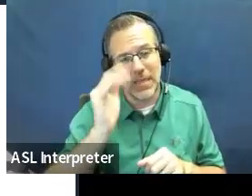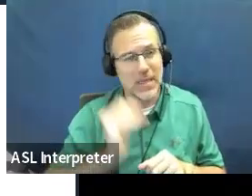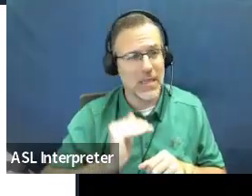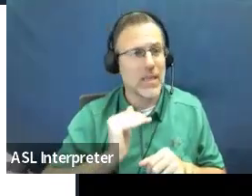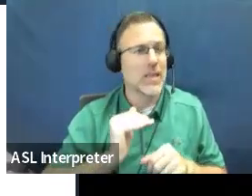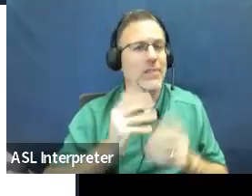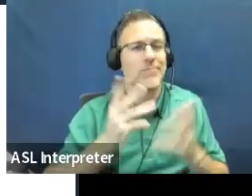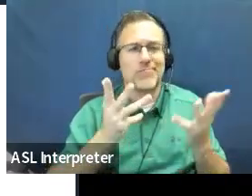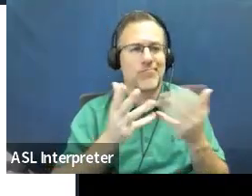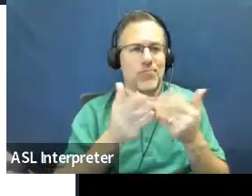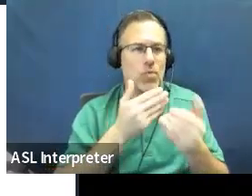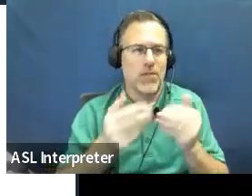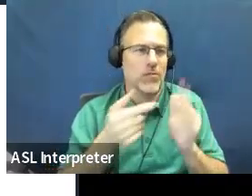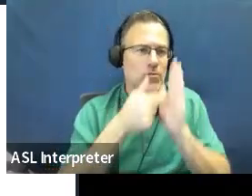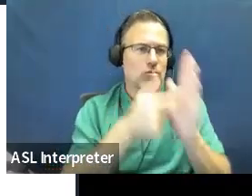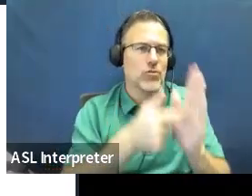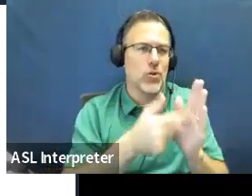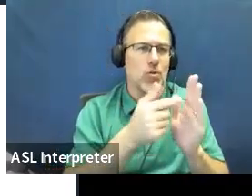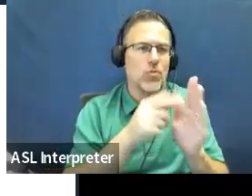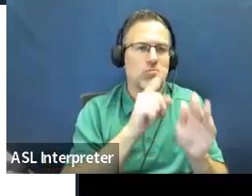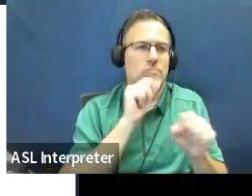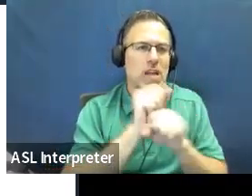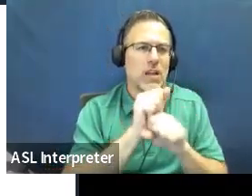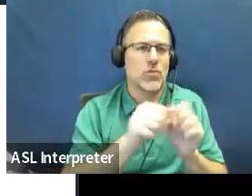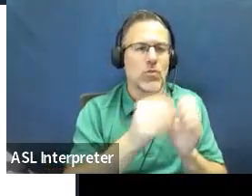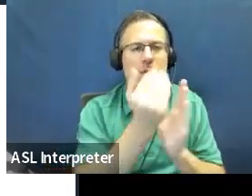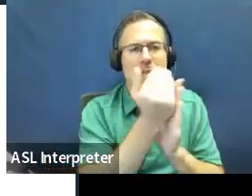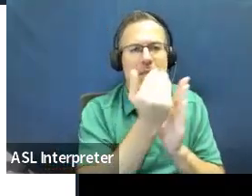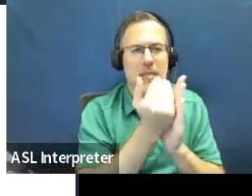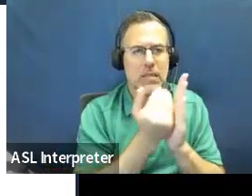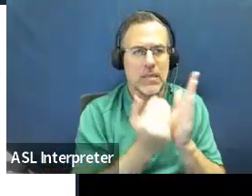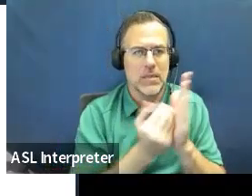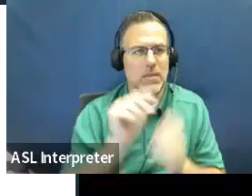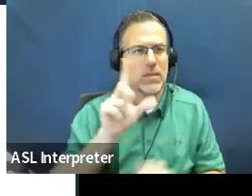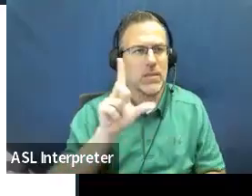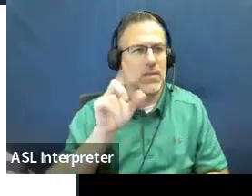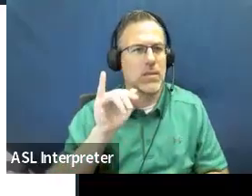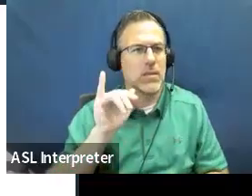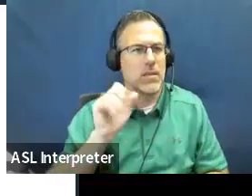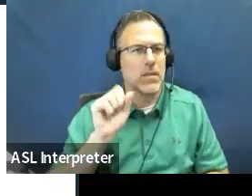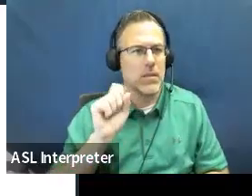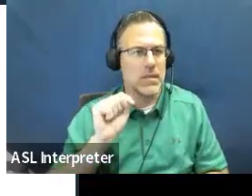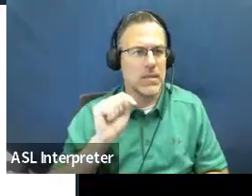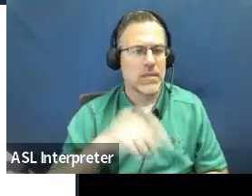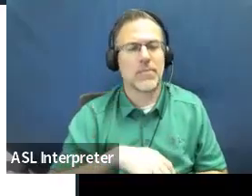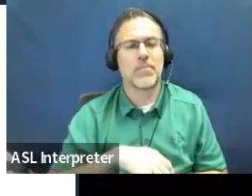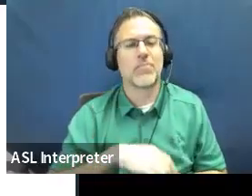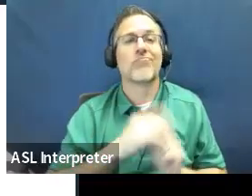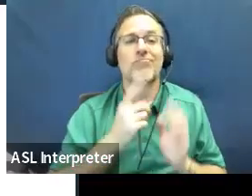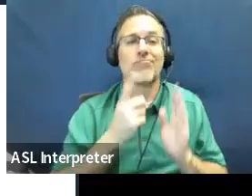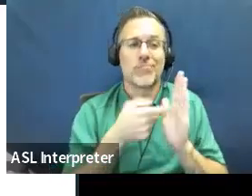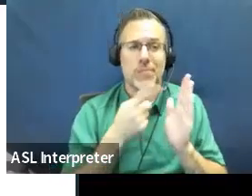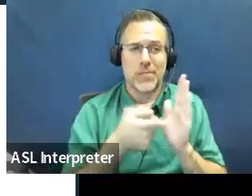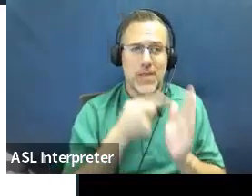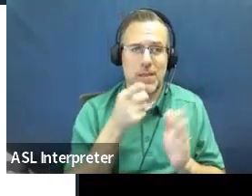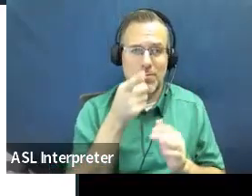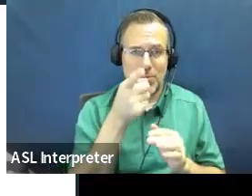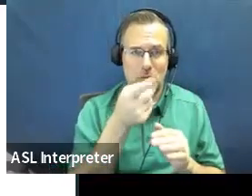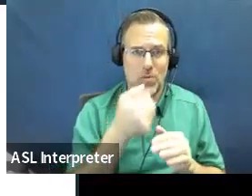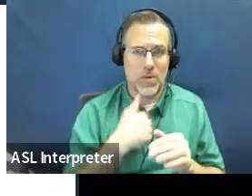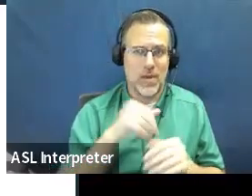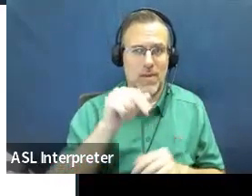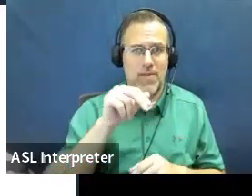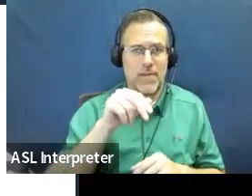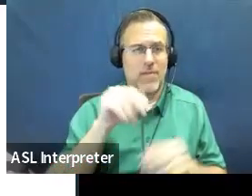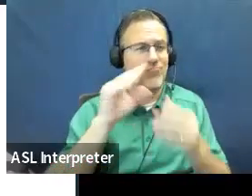that these are listed out. Sometimes when you get going with a narrative, you inadvertently